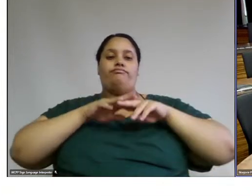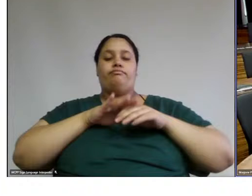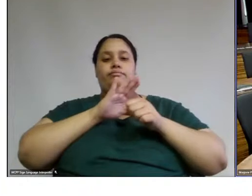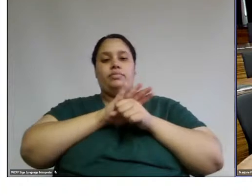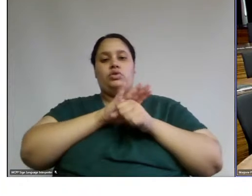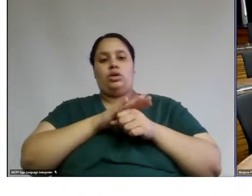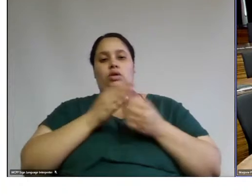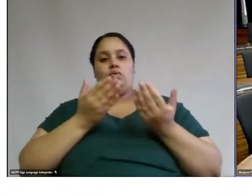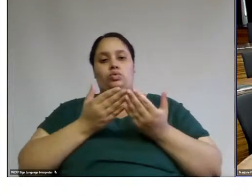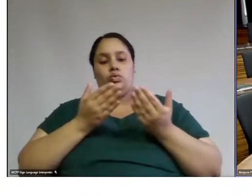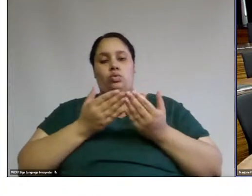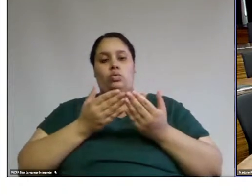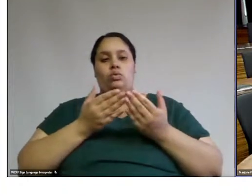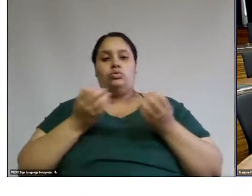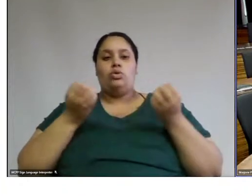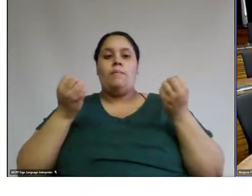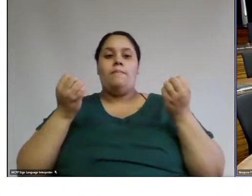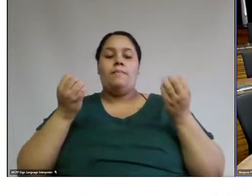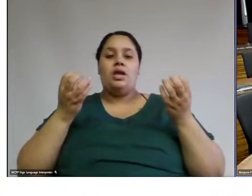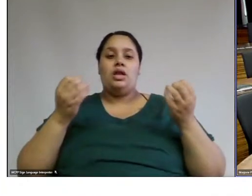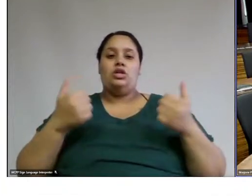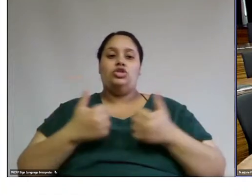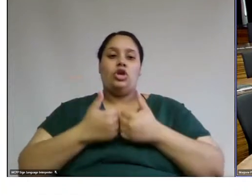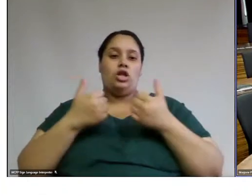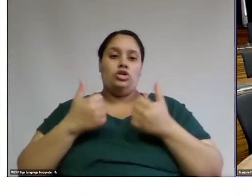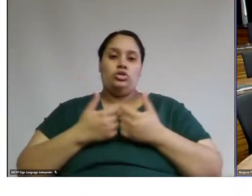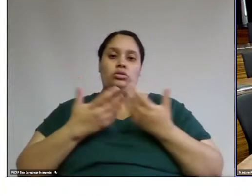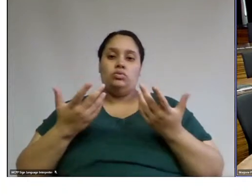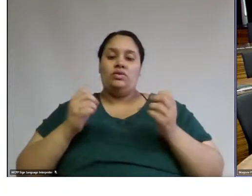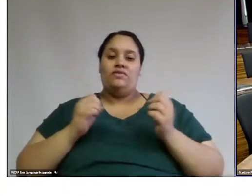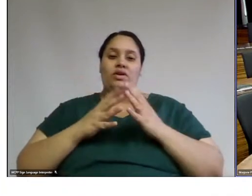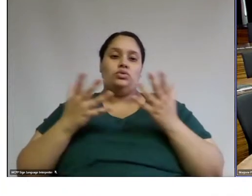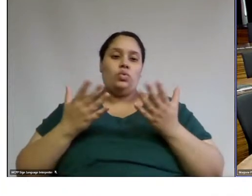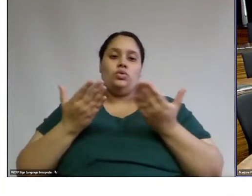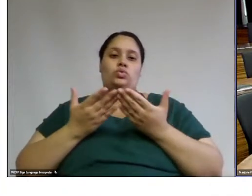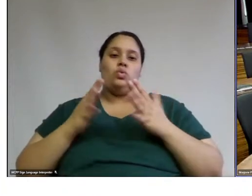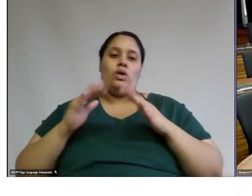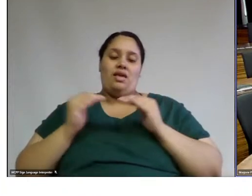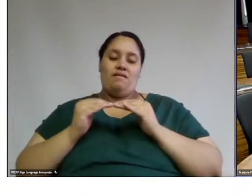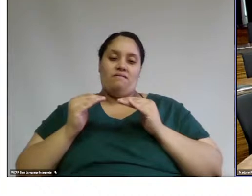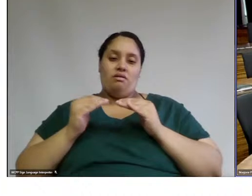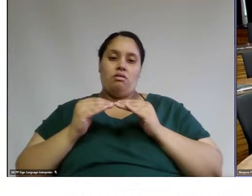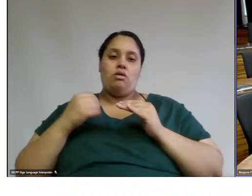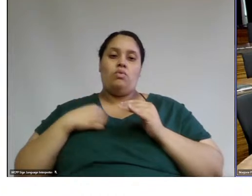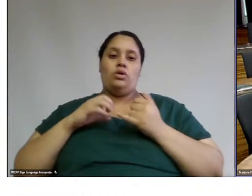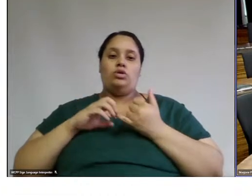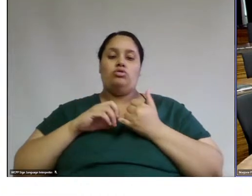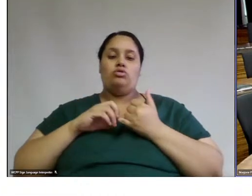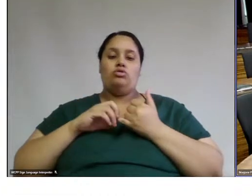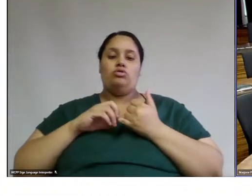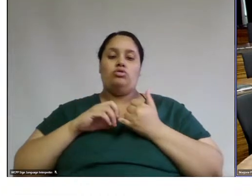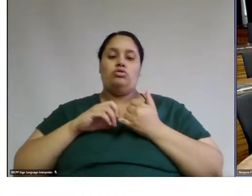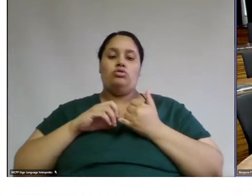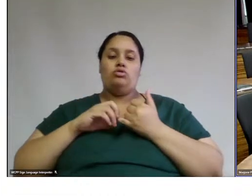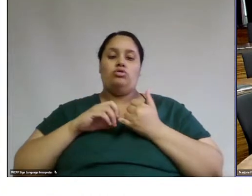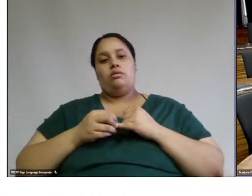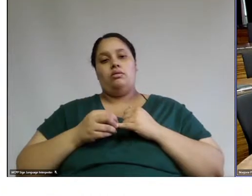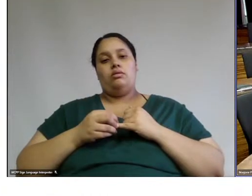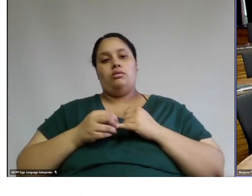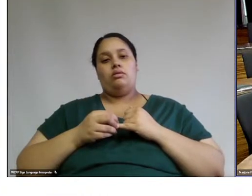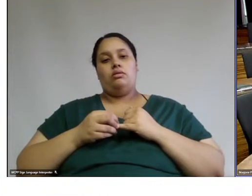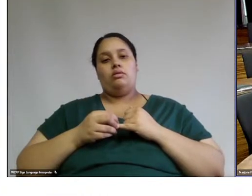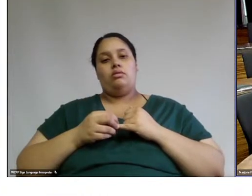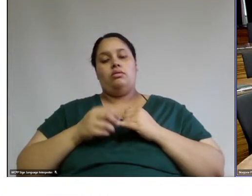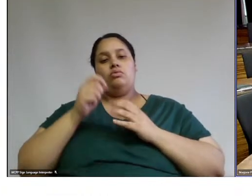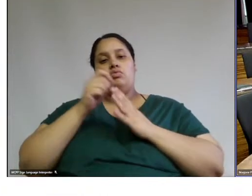lot of these record keeping challenges we face is at school level, where we try to either let them record